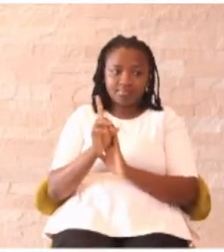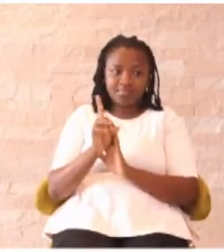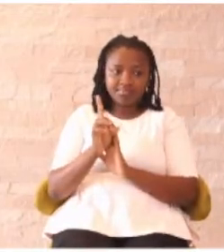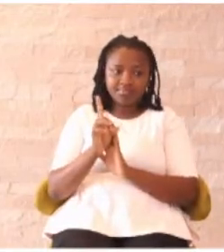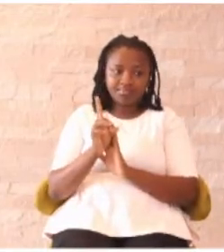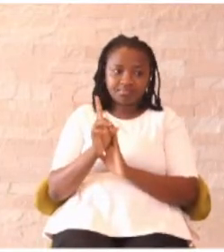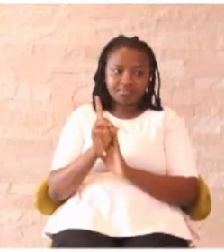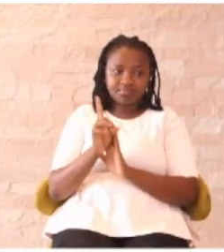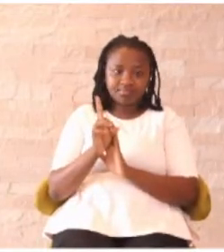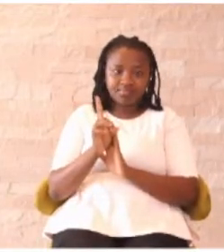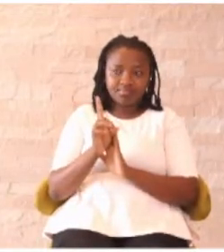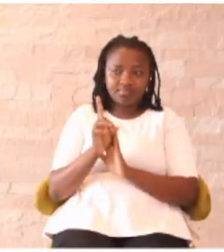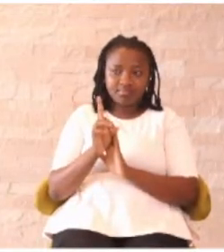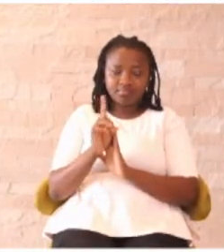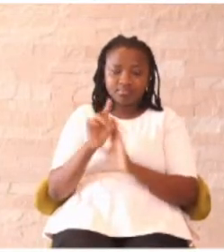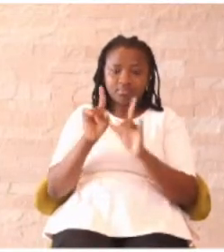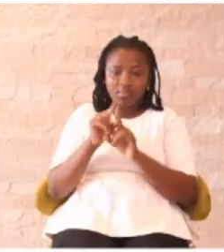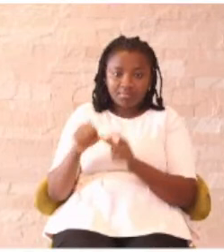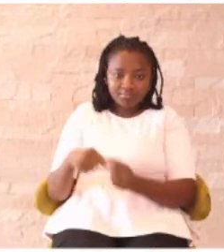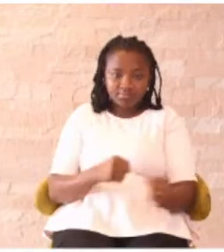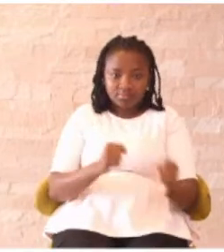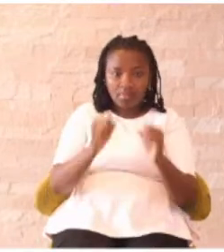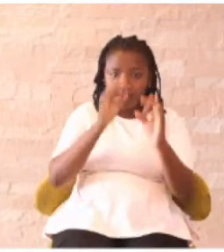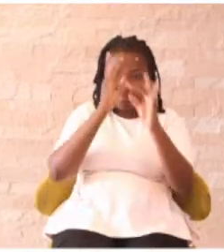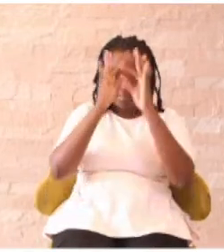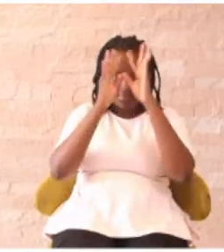Strategic initiatives,